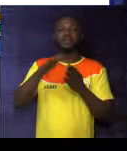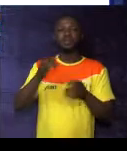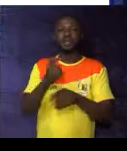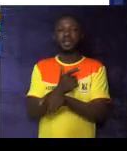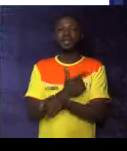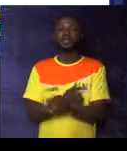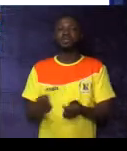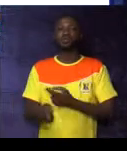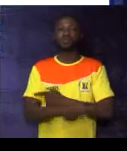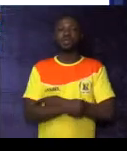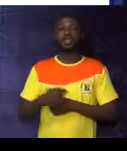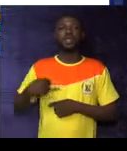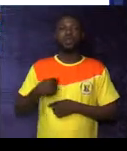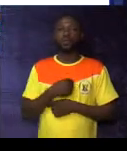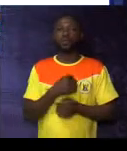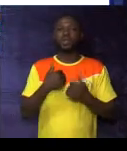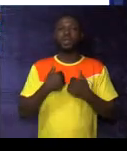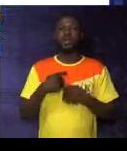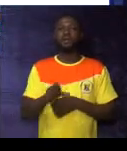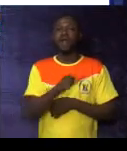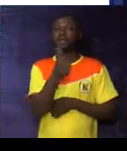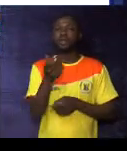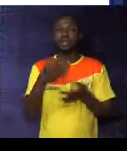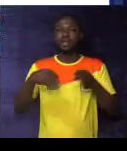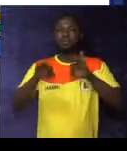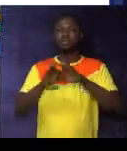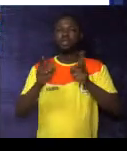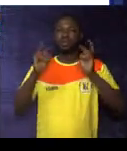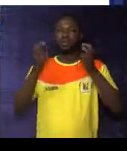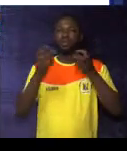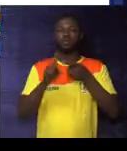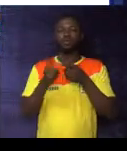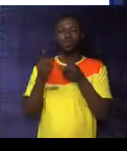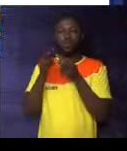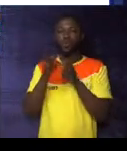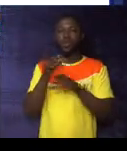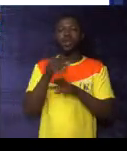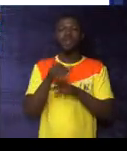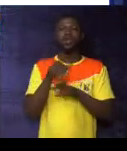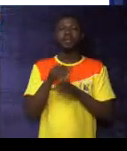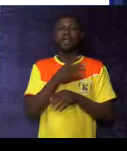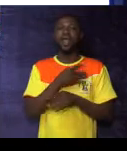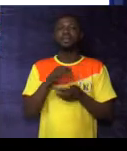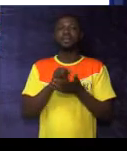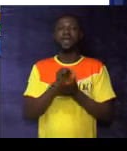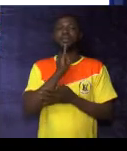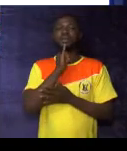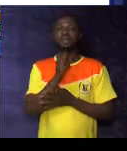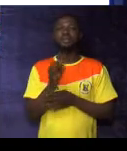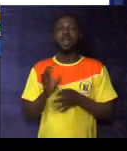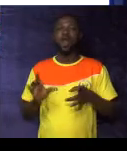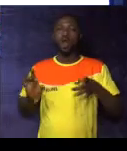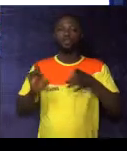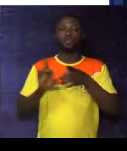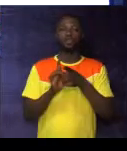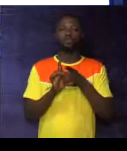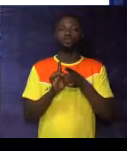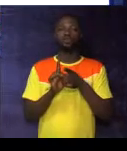In our English studies lesson today, we have another important topic to look at, and that